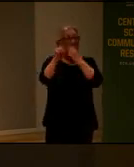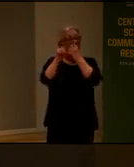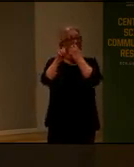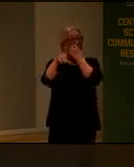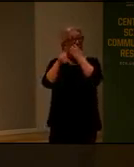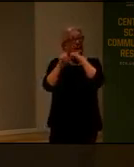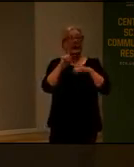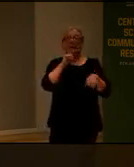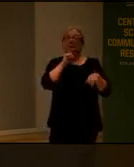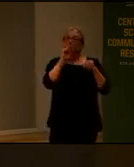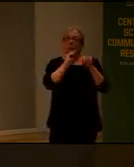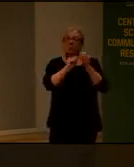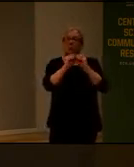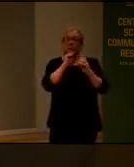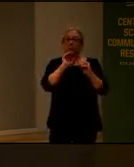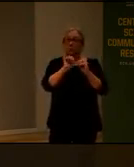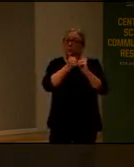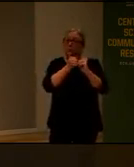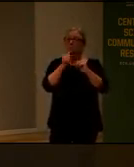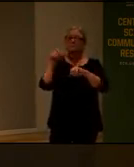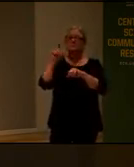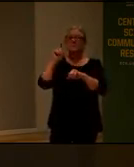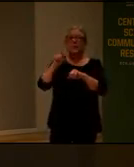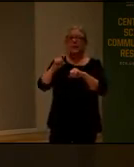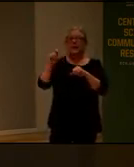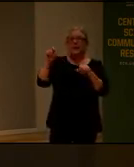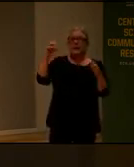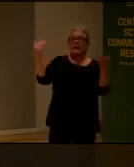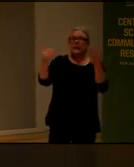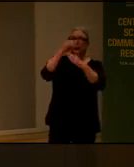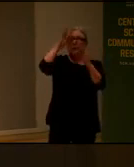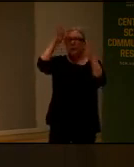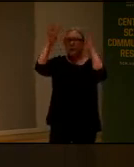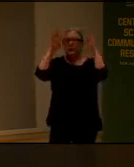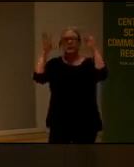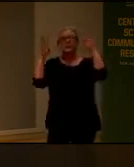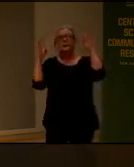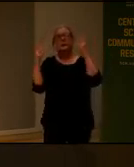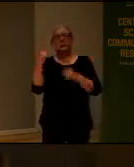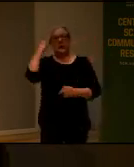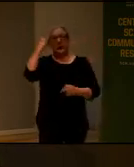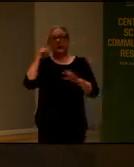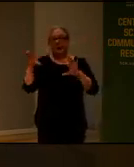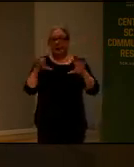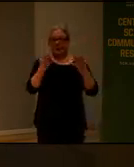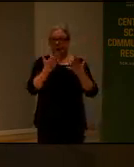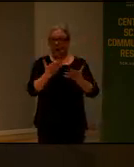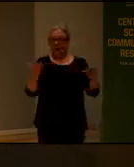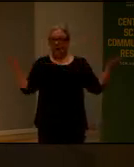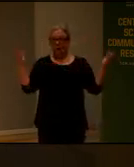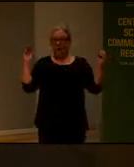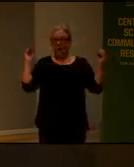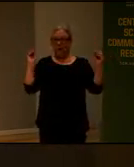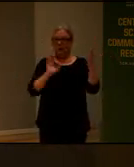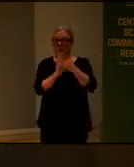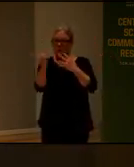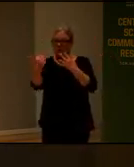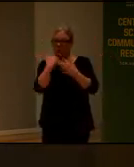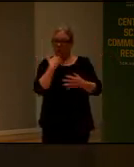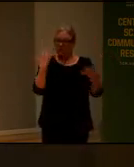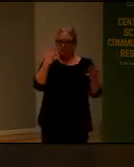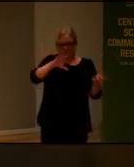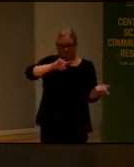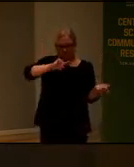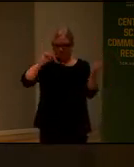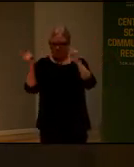true fixes require innovation and thinking about doing things in a transformationally different way, which I